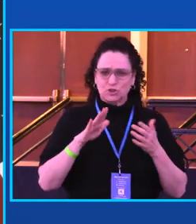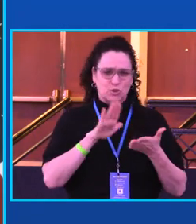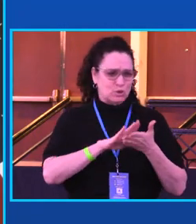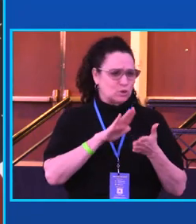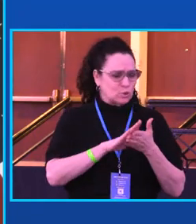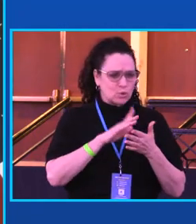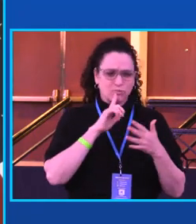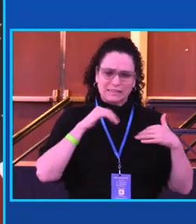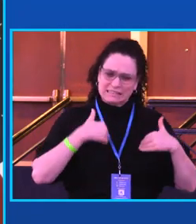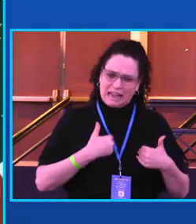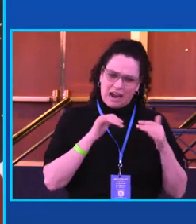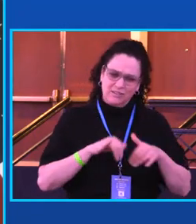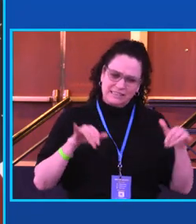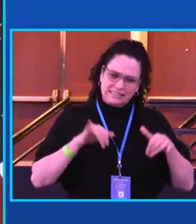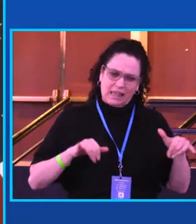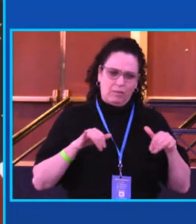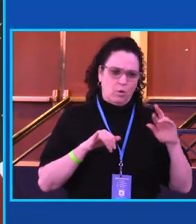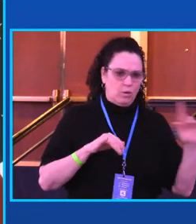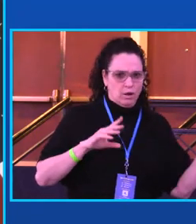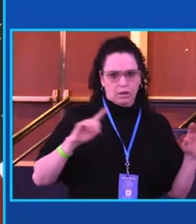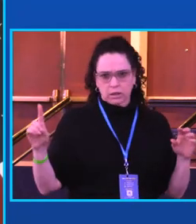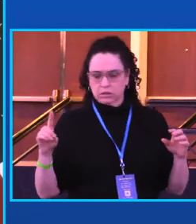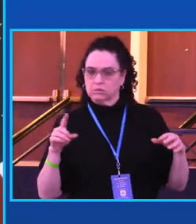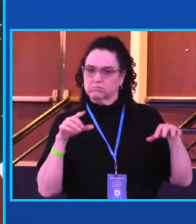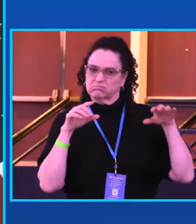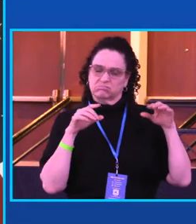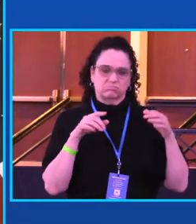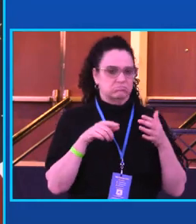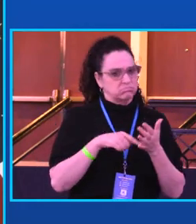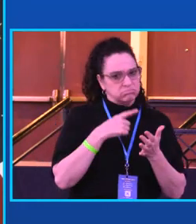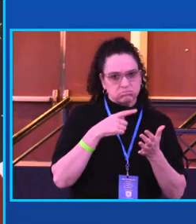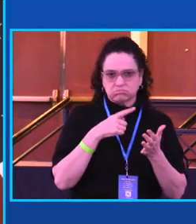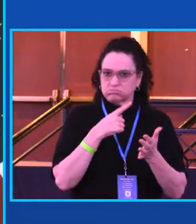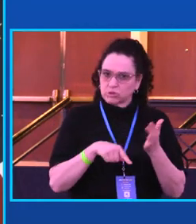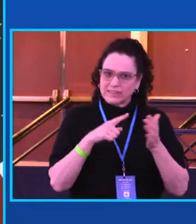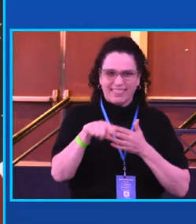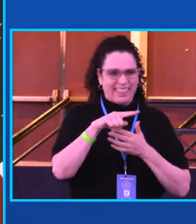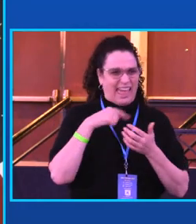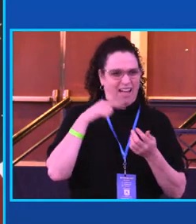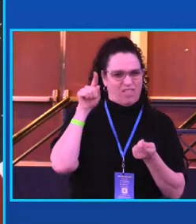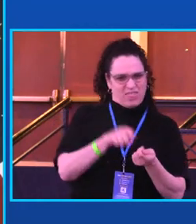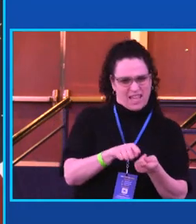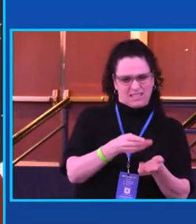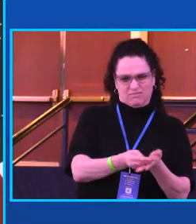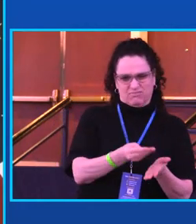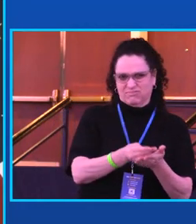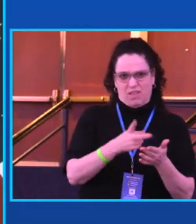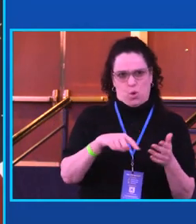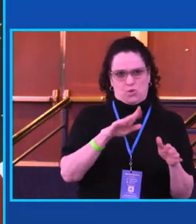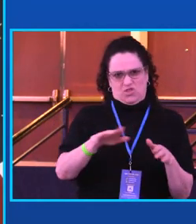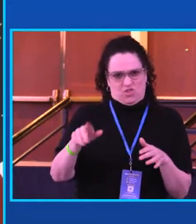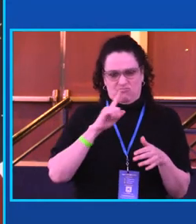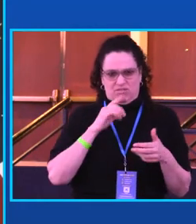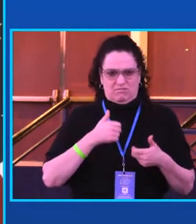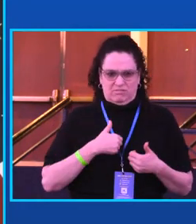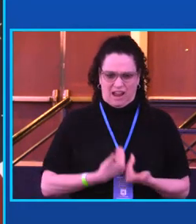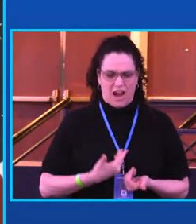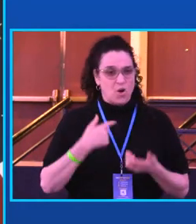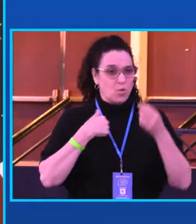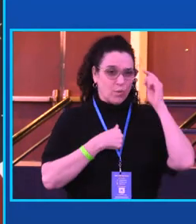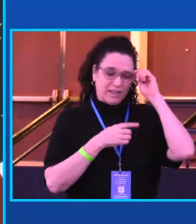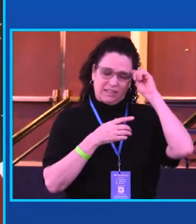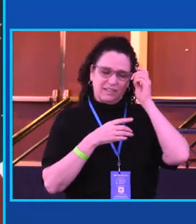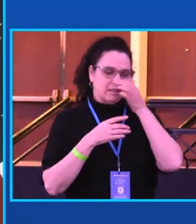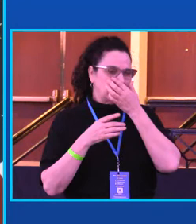their classrooms from being fully funded. As a parent, I can assure you that our hearts break when we see vitriol and hate be spewed by GOP